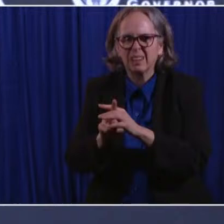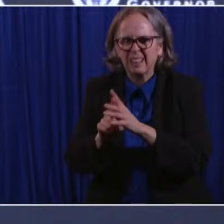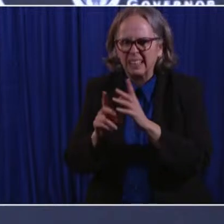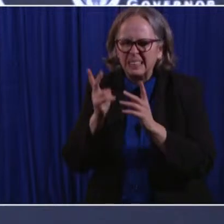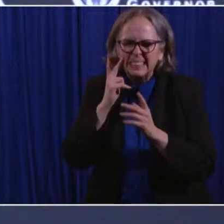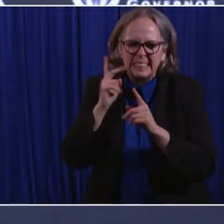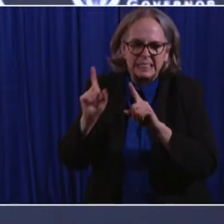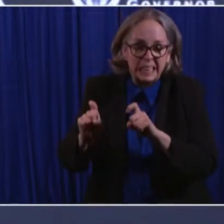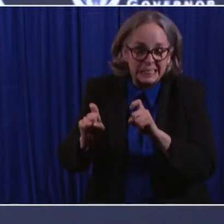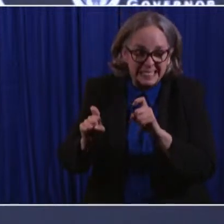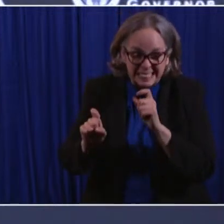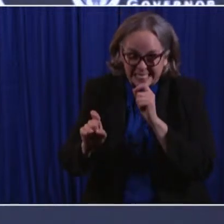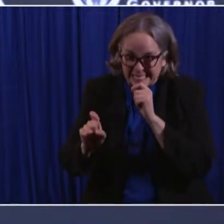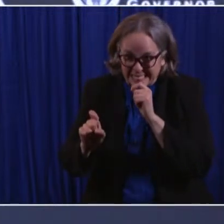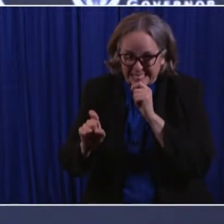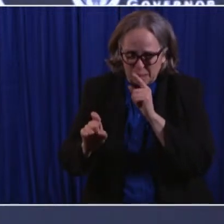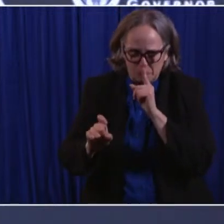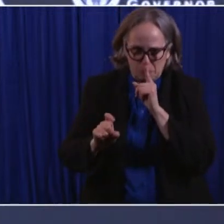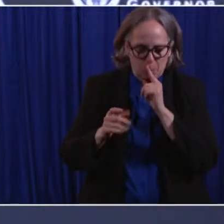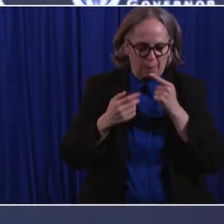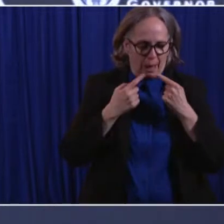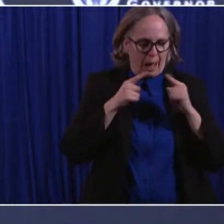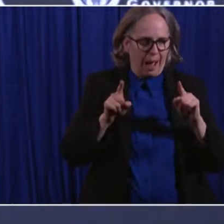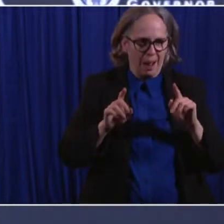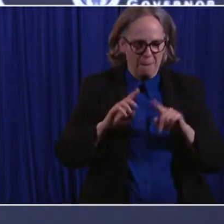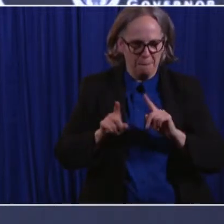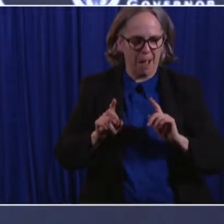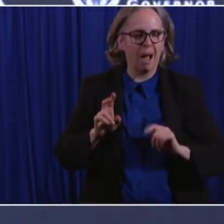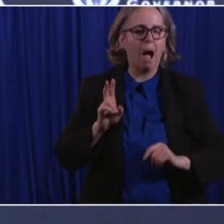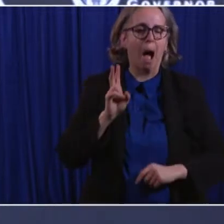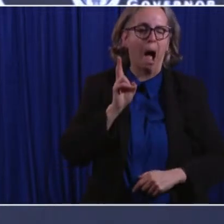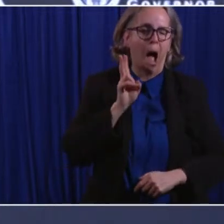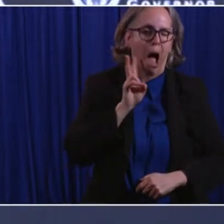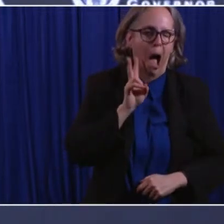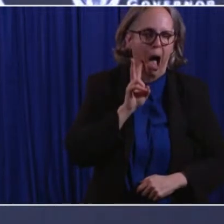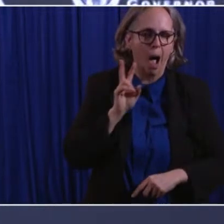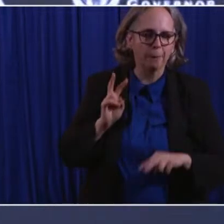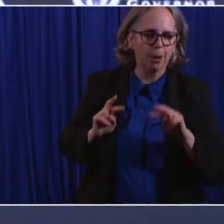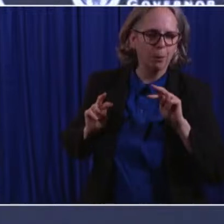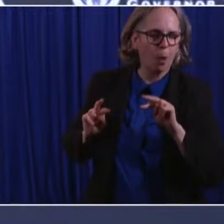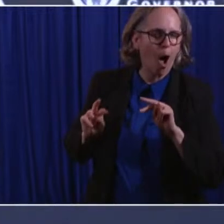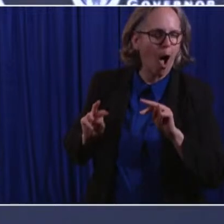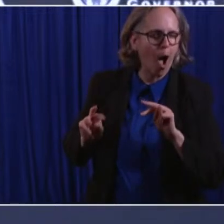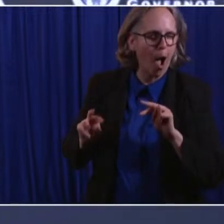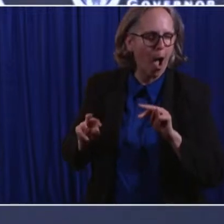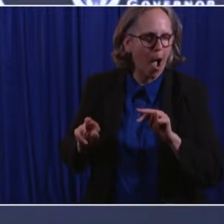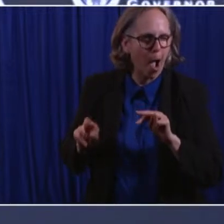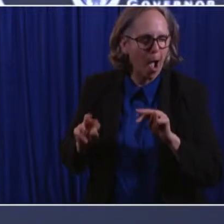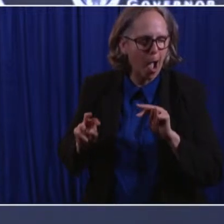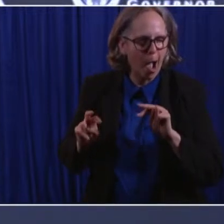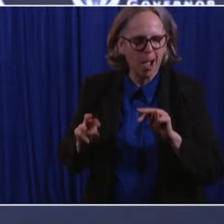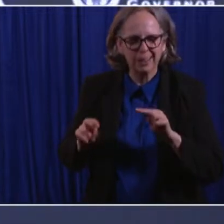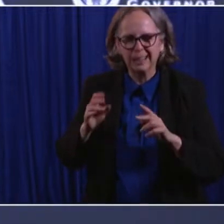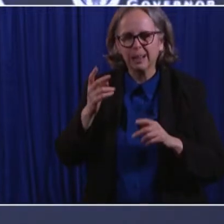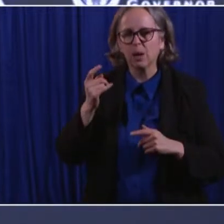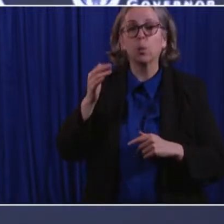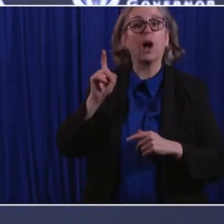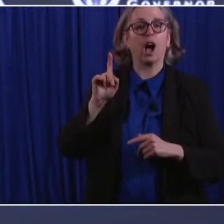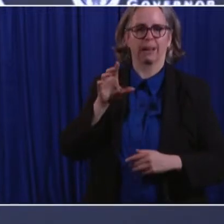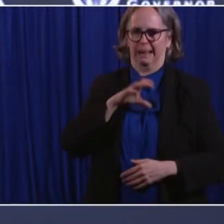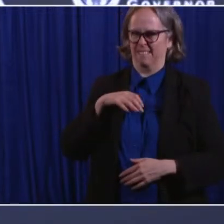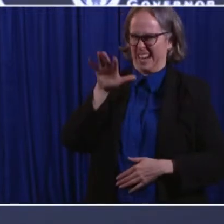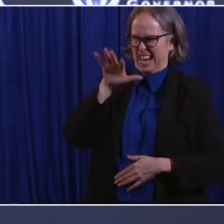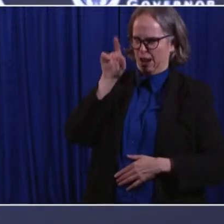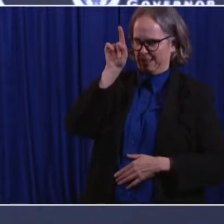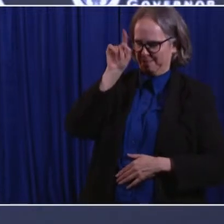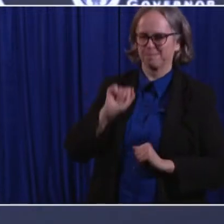announcing what we're doing. Again, this is working in Cleveland with our community partners. These would be underserved populations. And